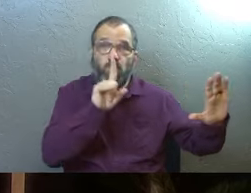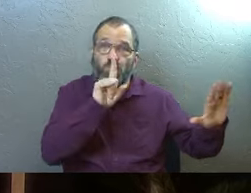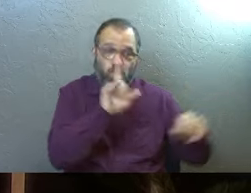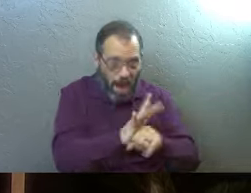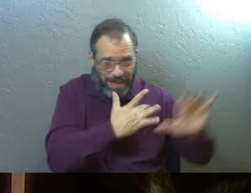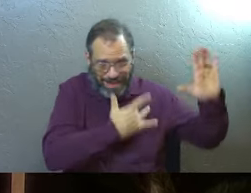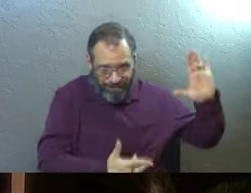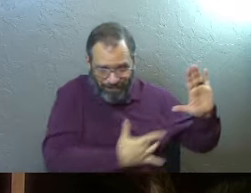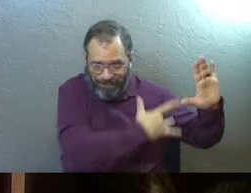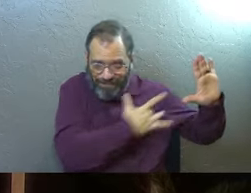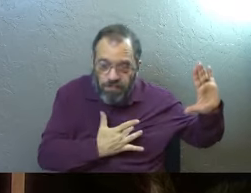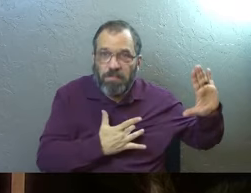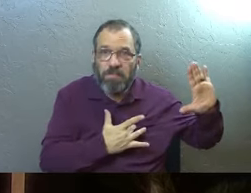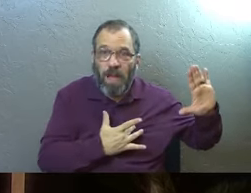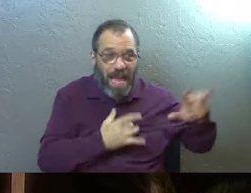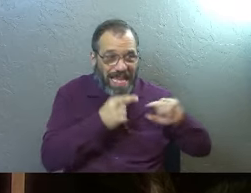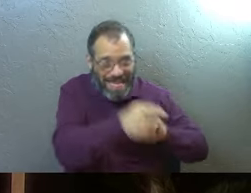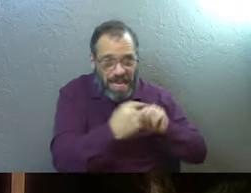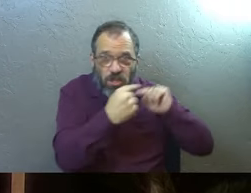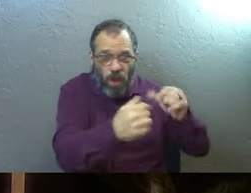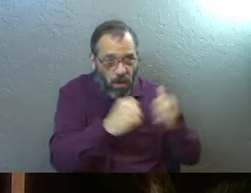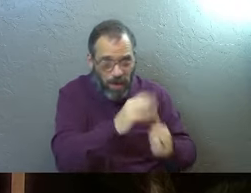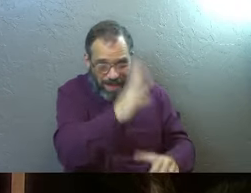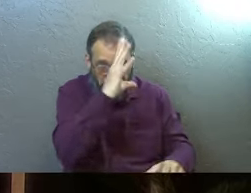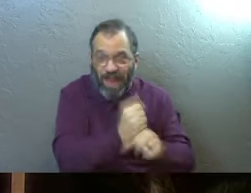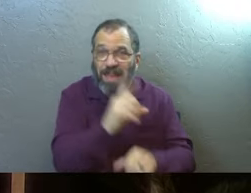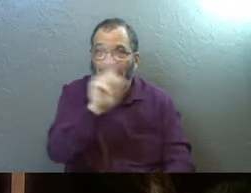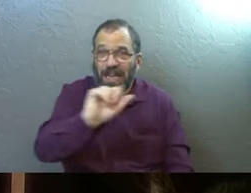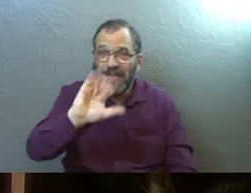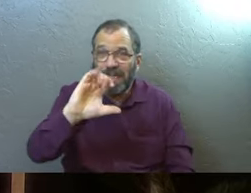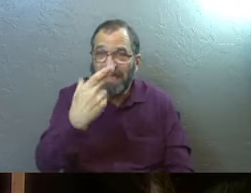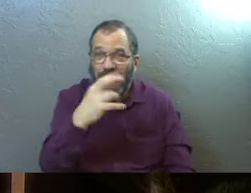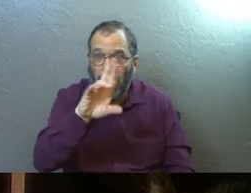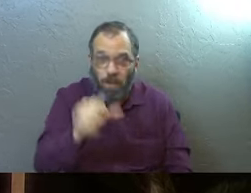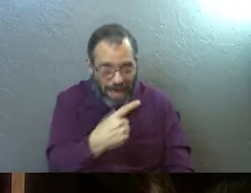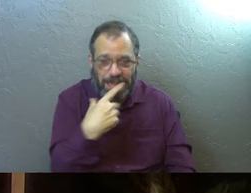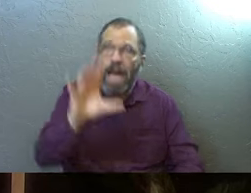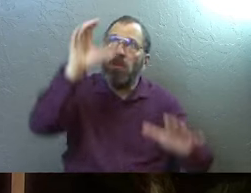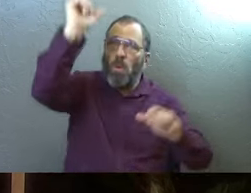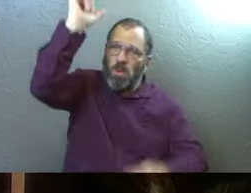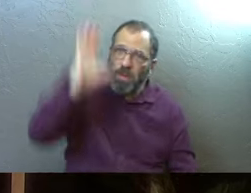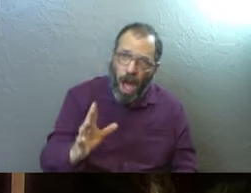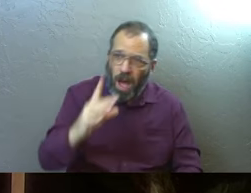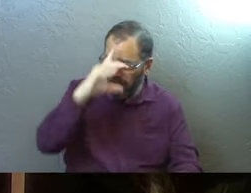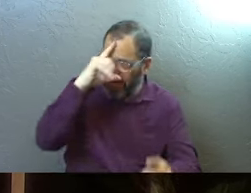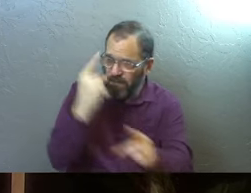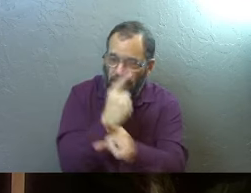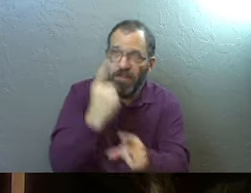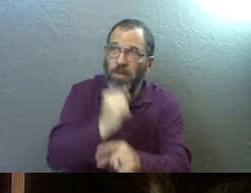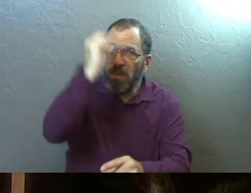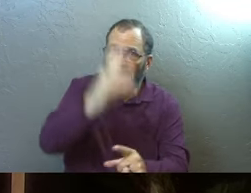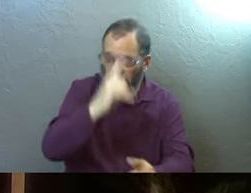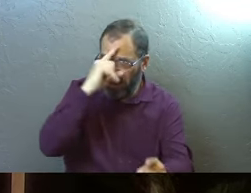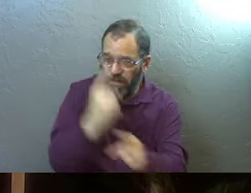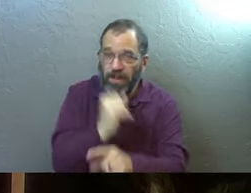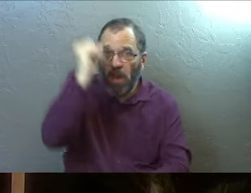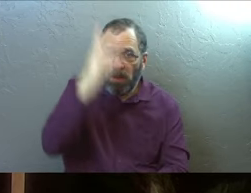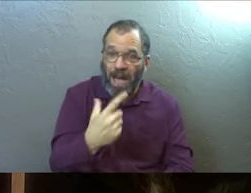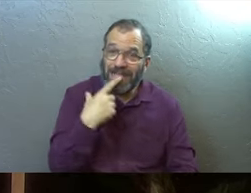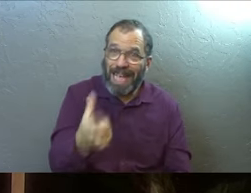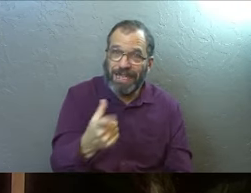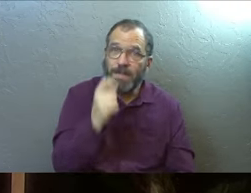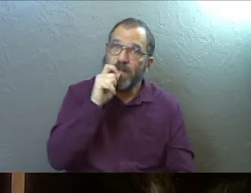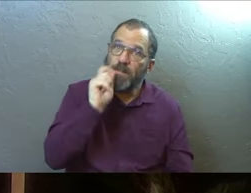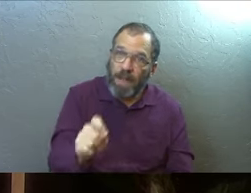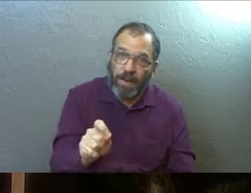promised. The man who struggled in his faith is now saying God is faithful. When God says